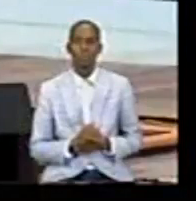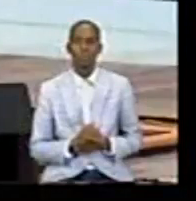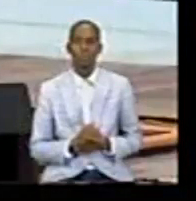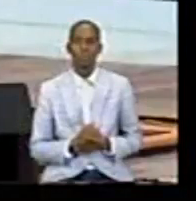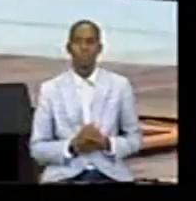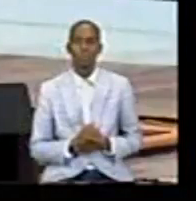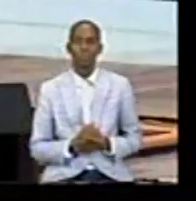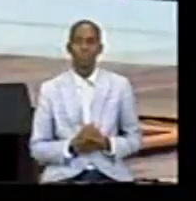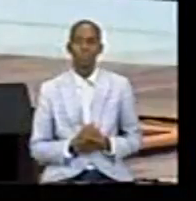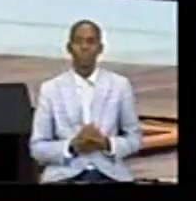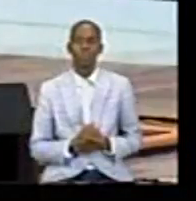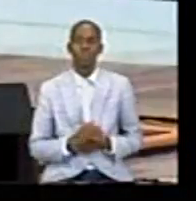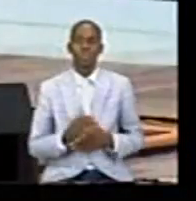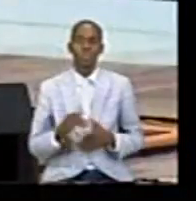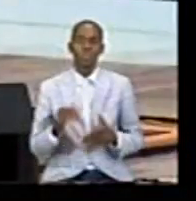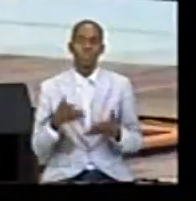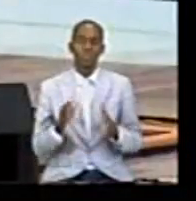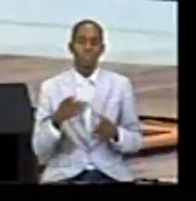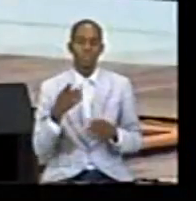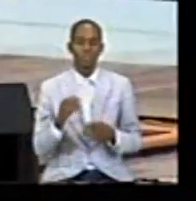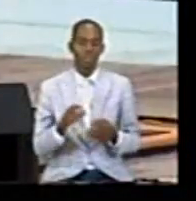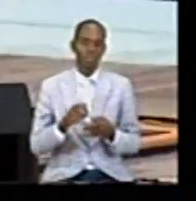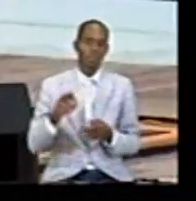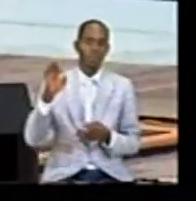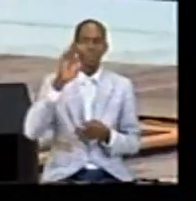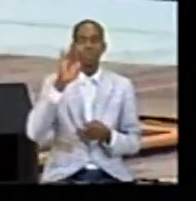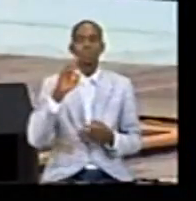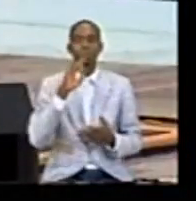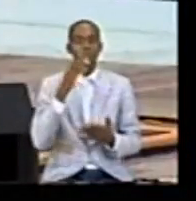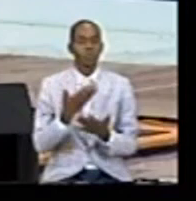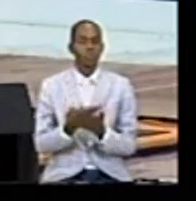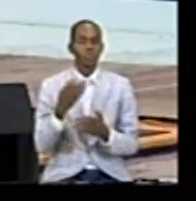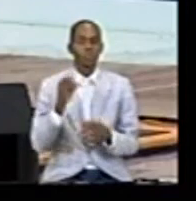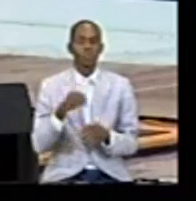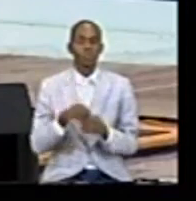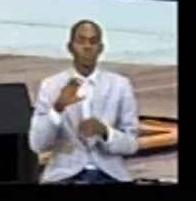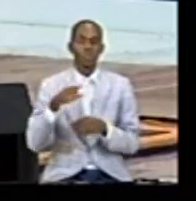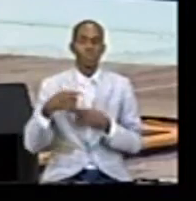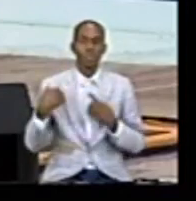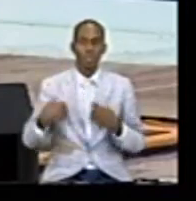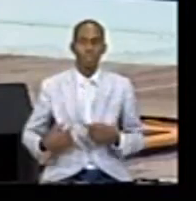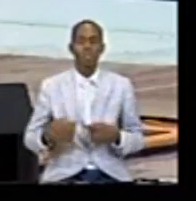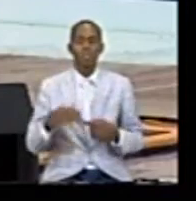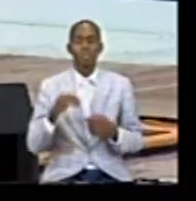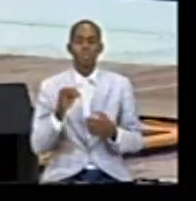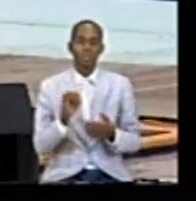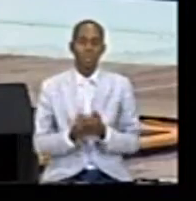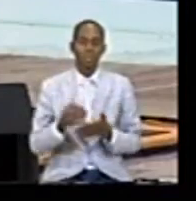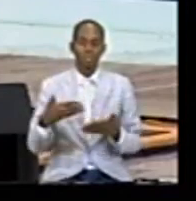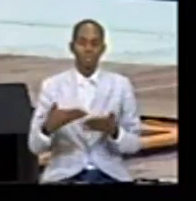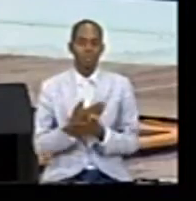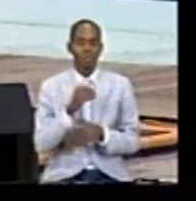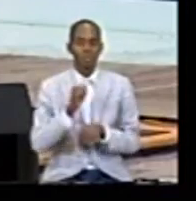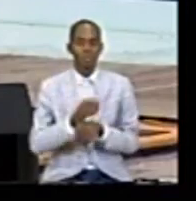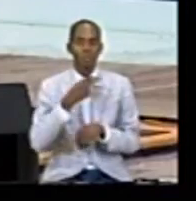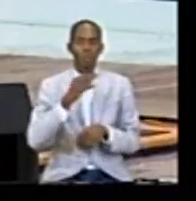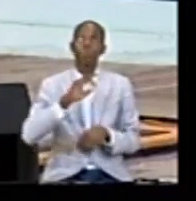Let the Spirit bear witness with your heart. A new work of grace is done.